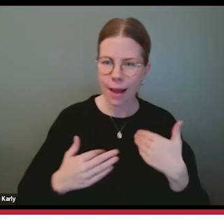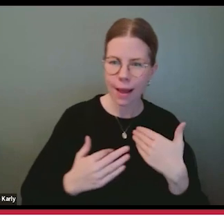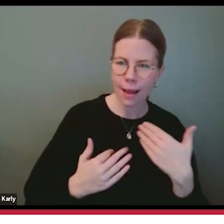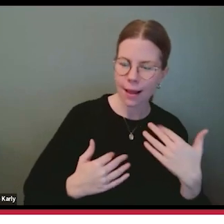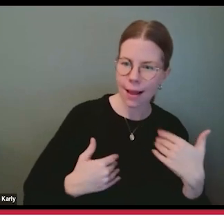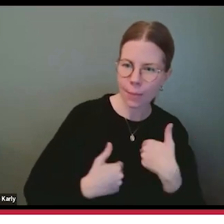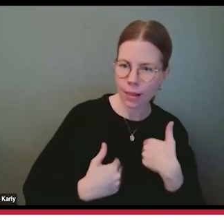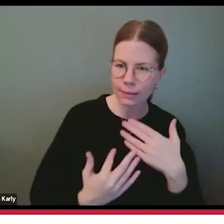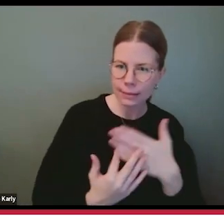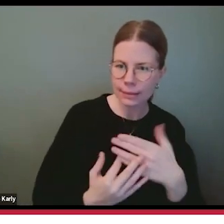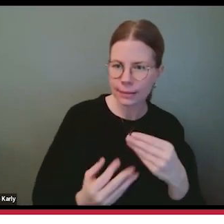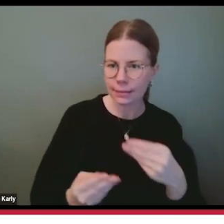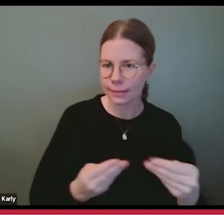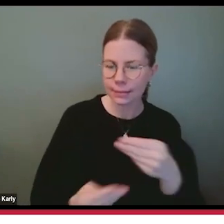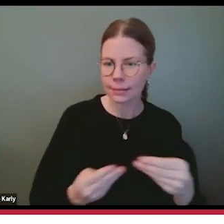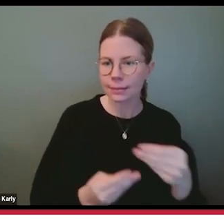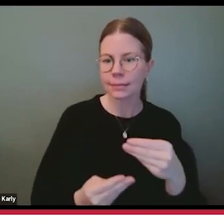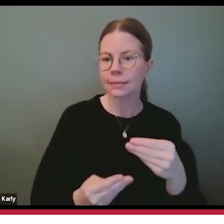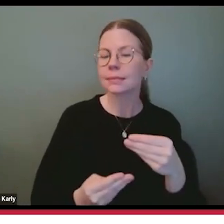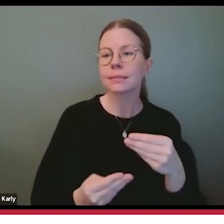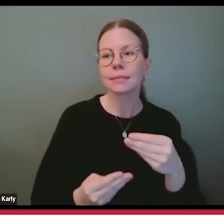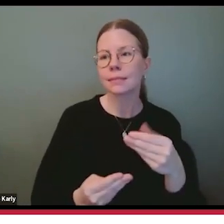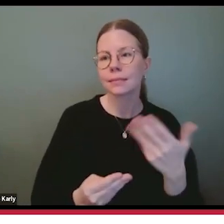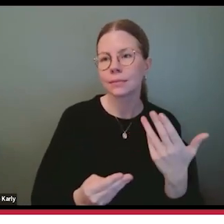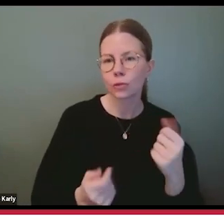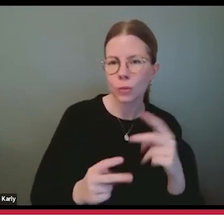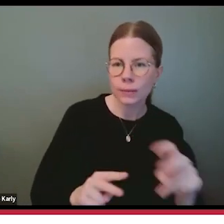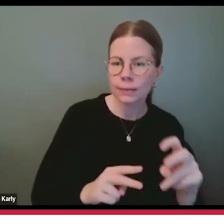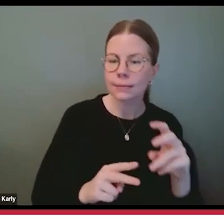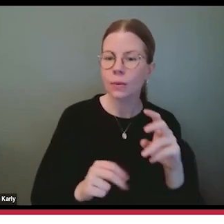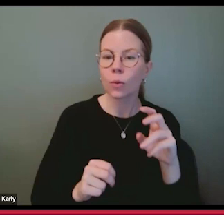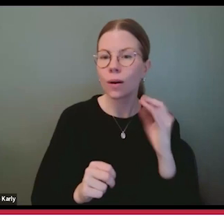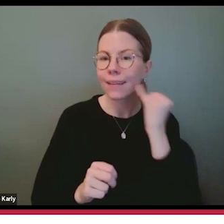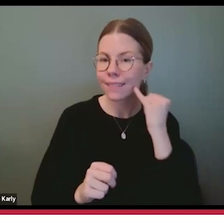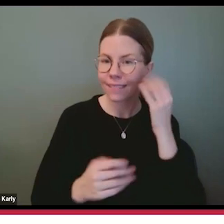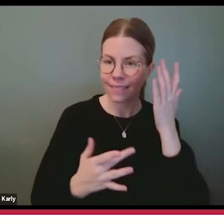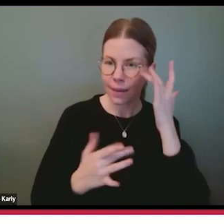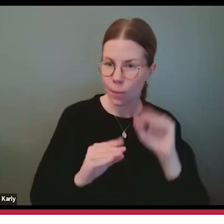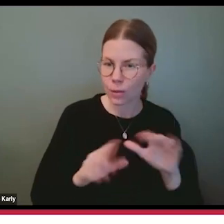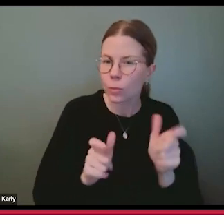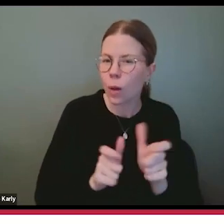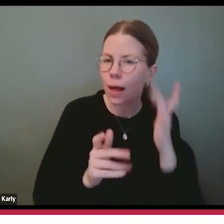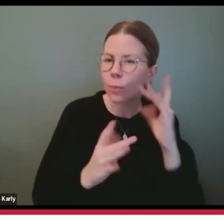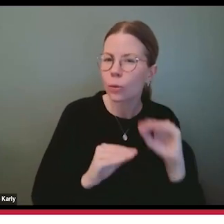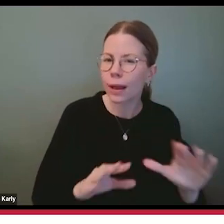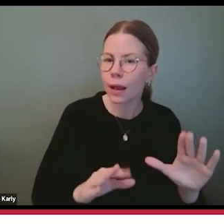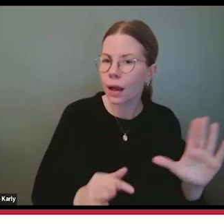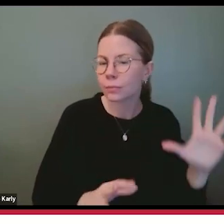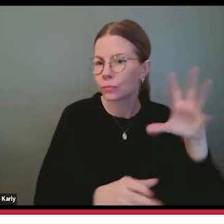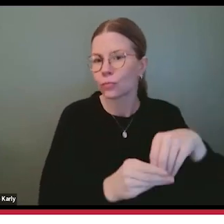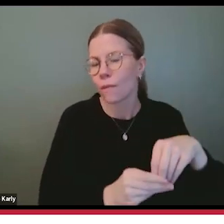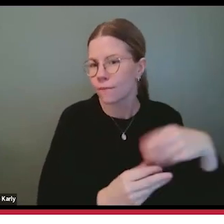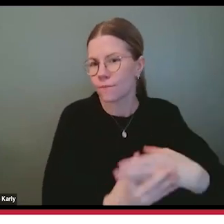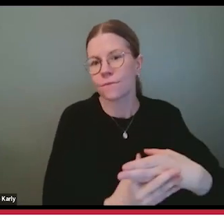as, I mean, not small in this case, but to smaller outbreaks like the Ebola one outbreak in West Africa, is a